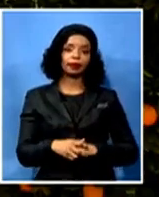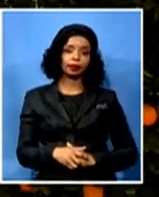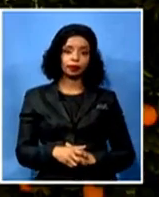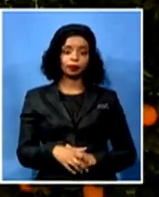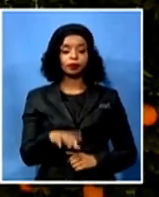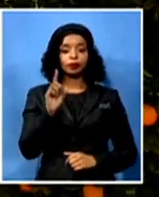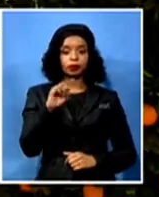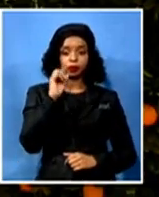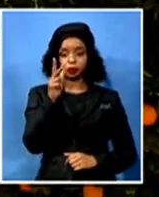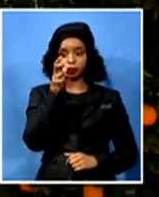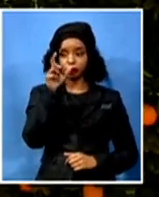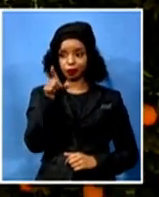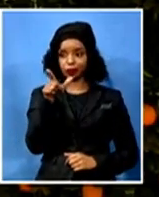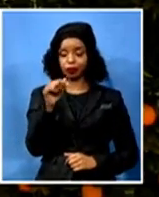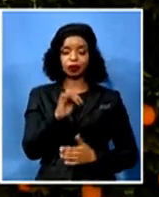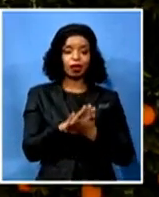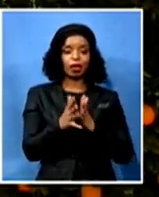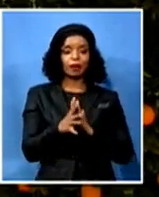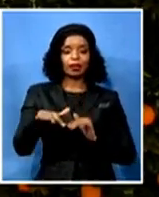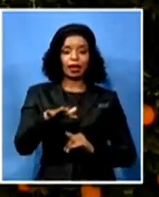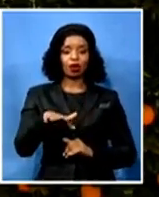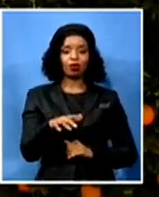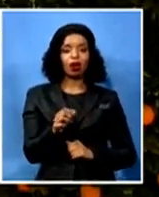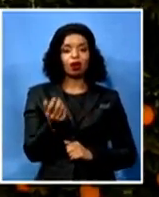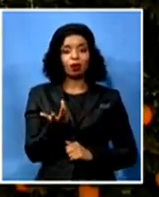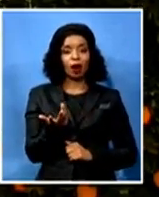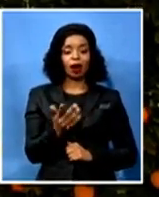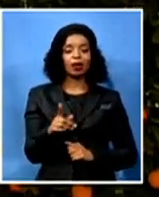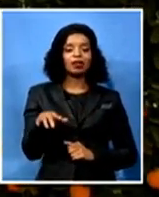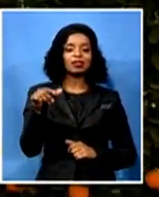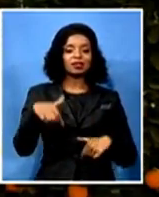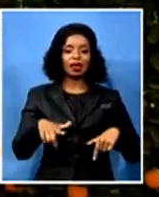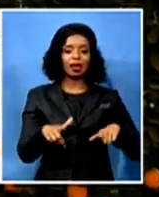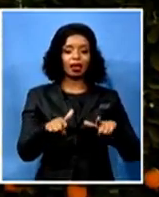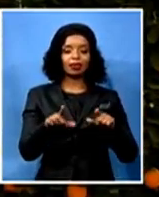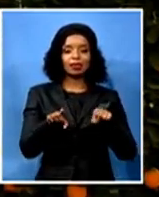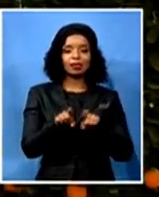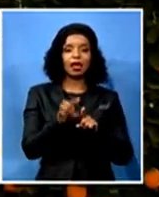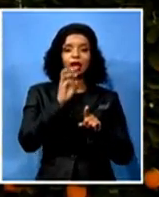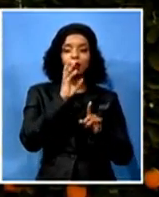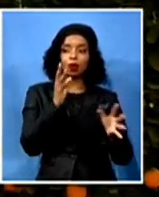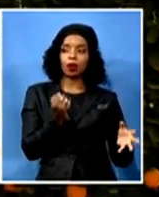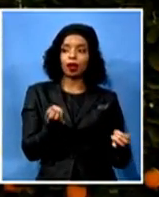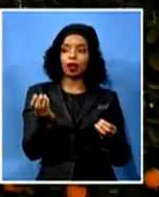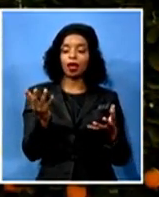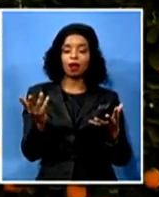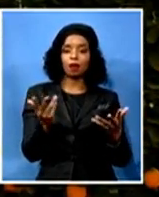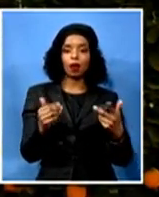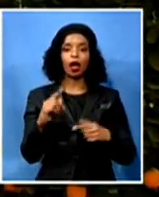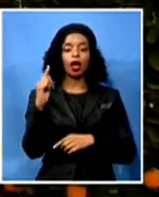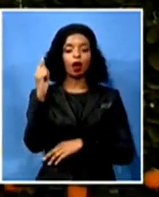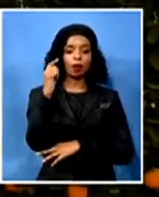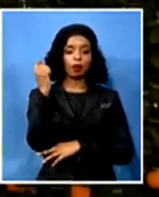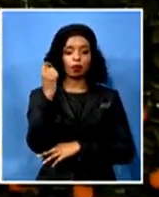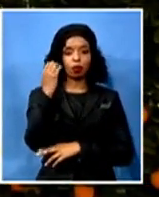Tzaneen as well as water supply to Polokwane. We know that the Letsitele as well as Tzaneen are farming areas,